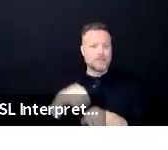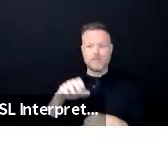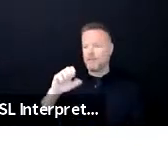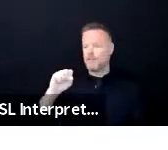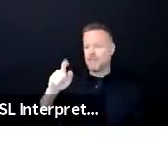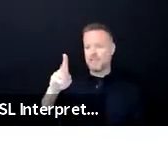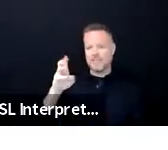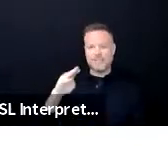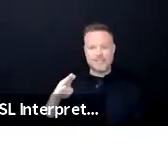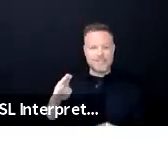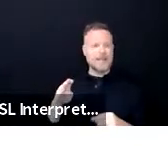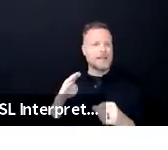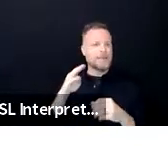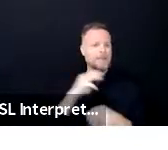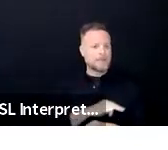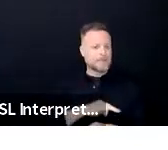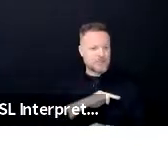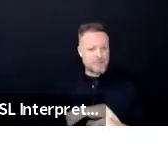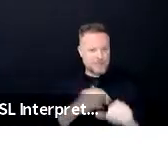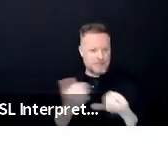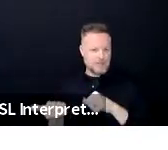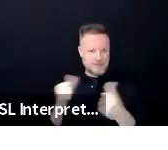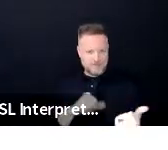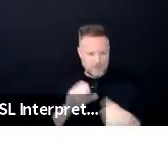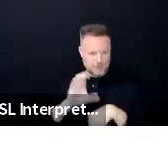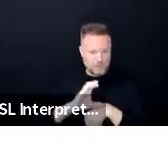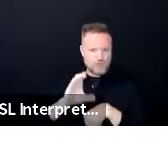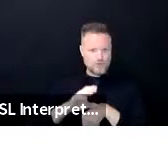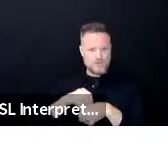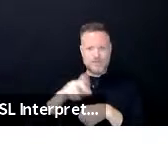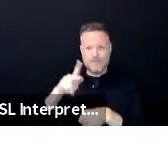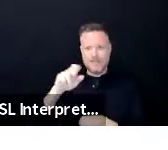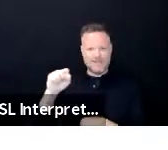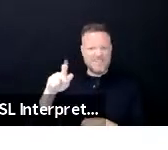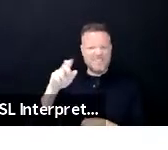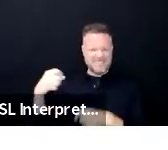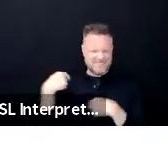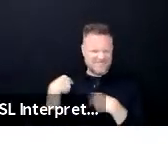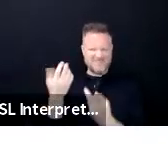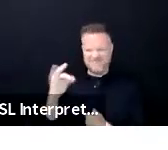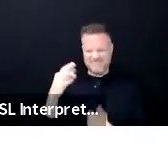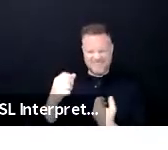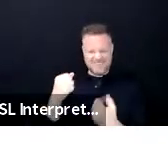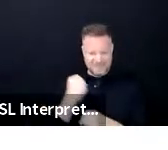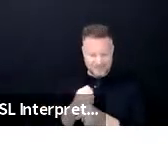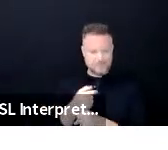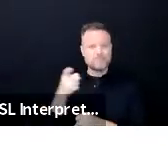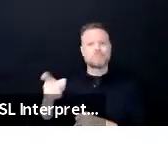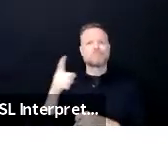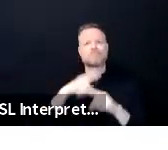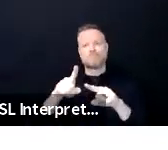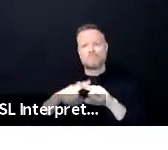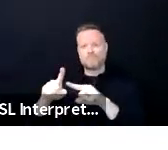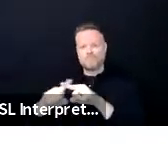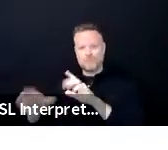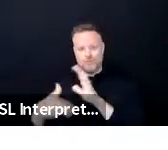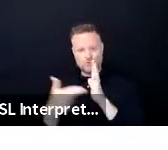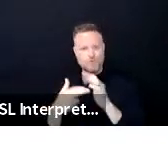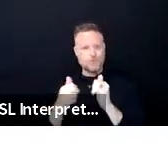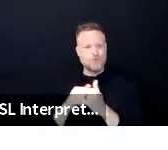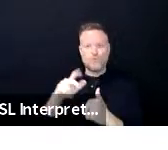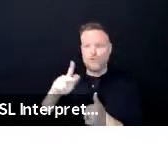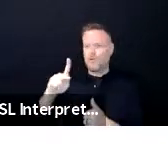Missionary Baptist Church in Kansas City, Kansas, where he has served for the past 19 years. Pastor Carter has served in various roles in the Kaw Valley